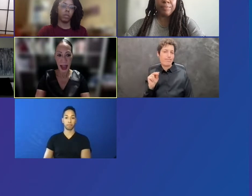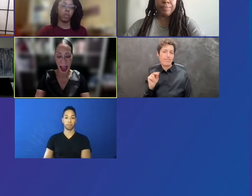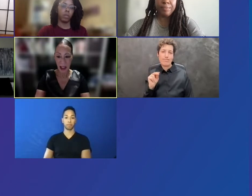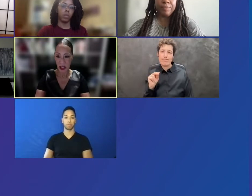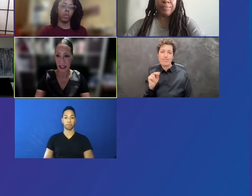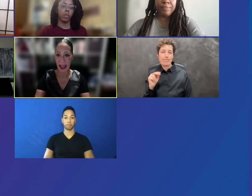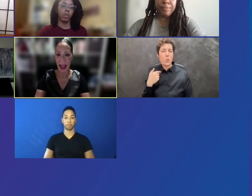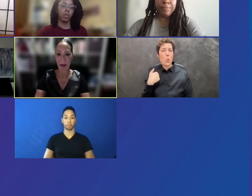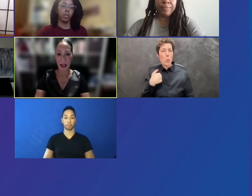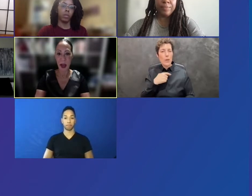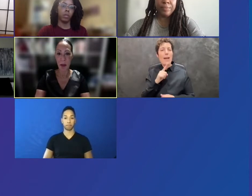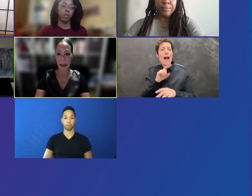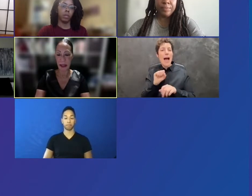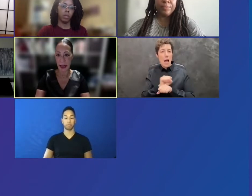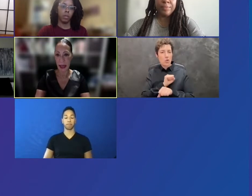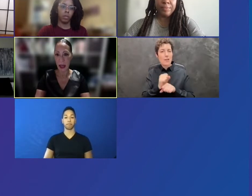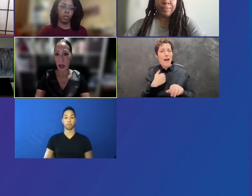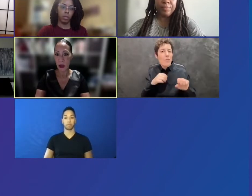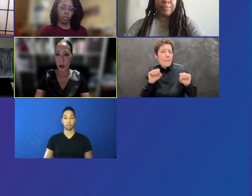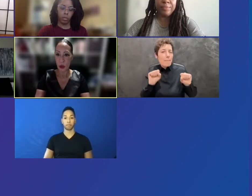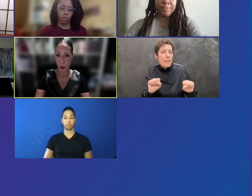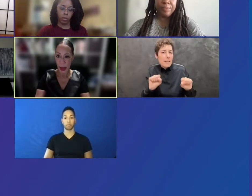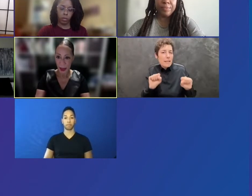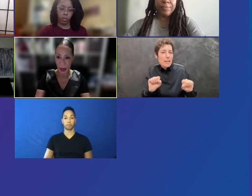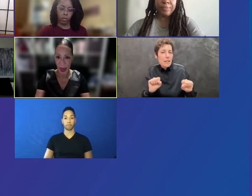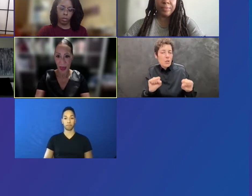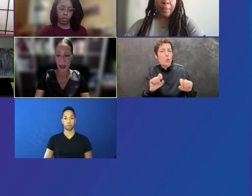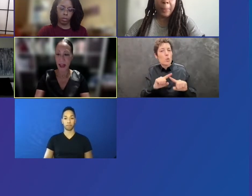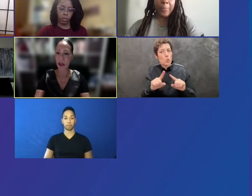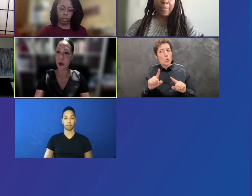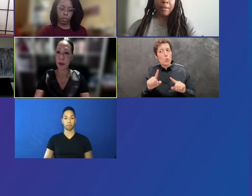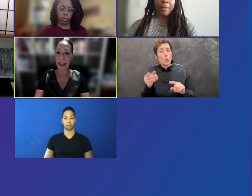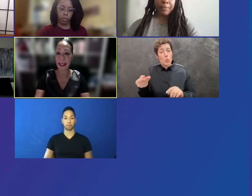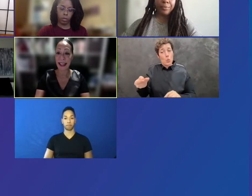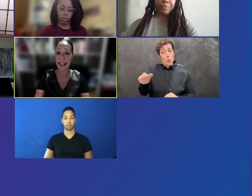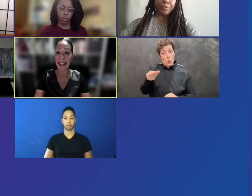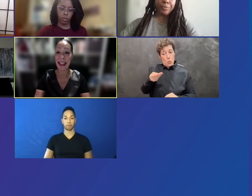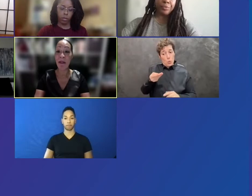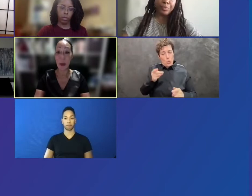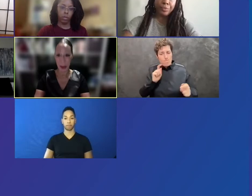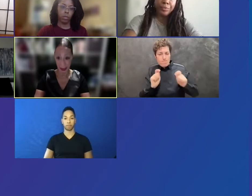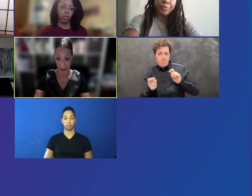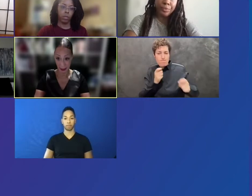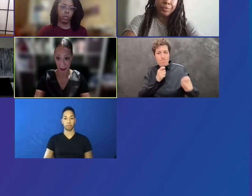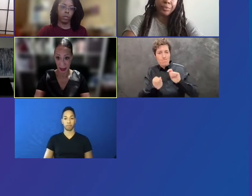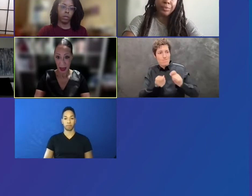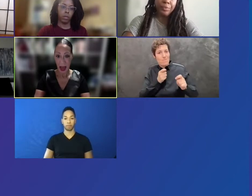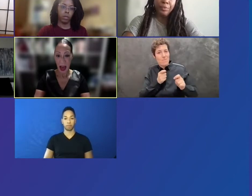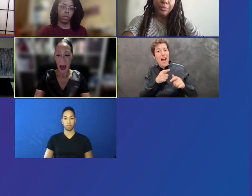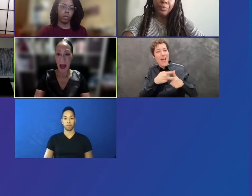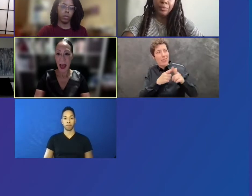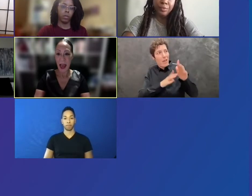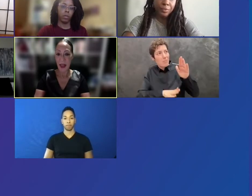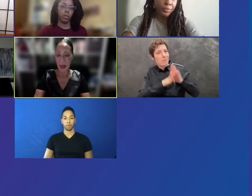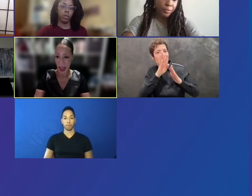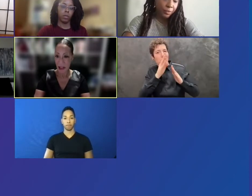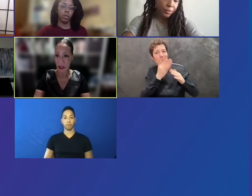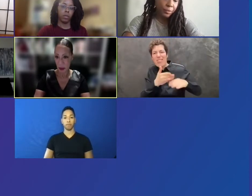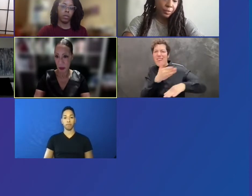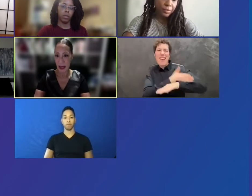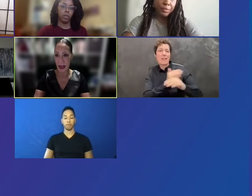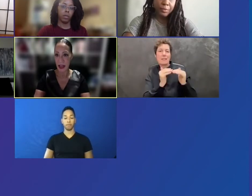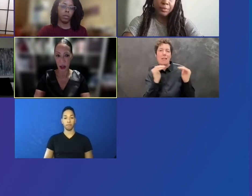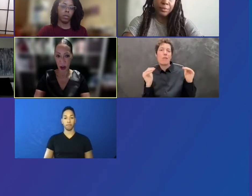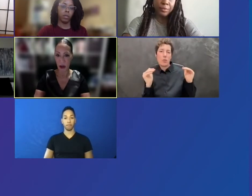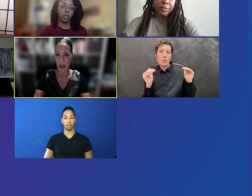we actually have the ability to bring that thing to a place it's never been, and that that